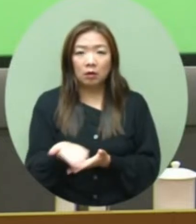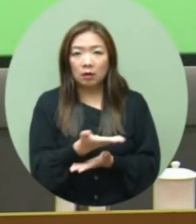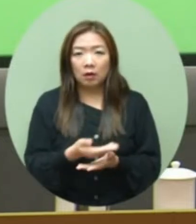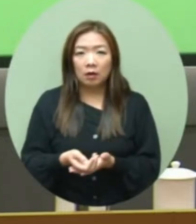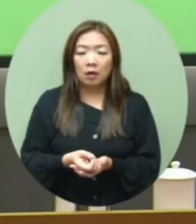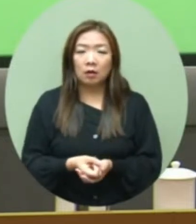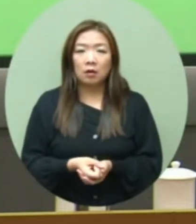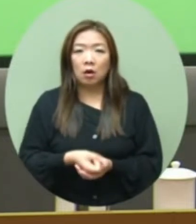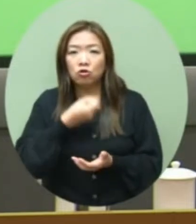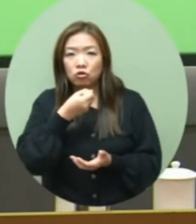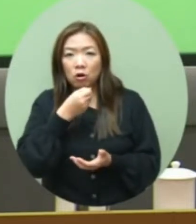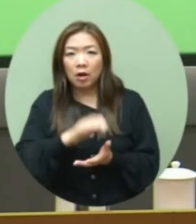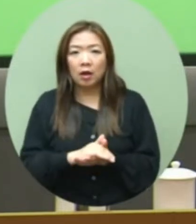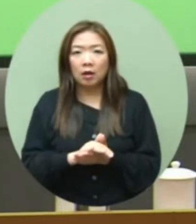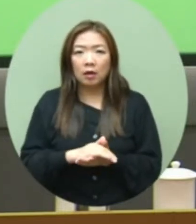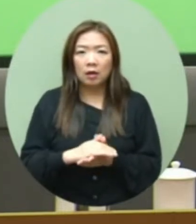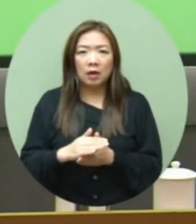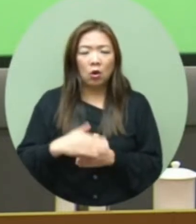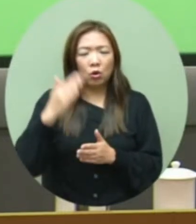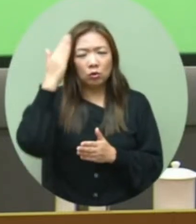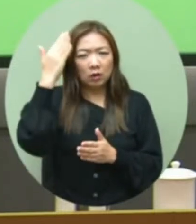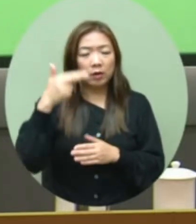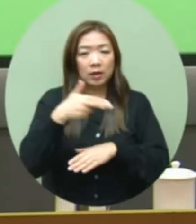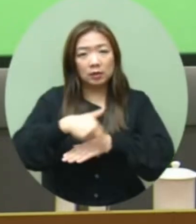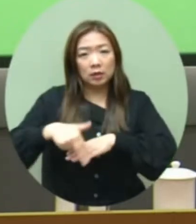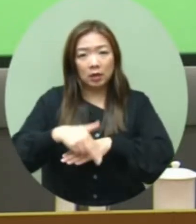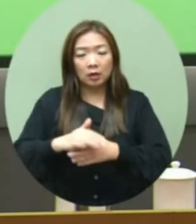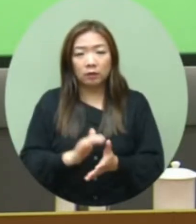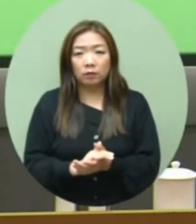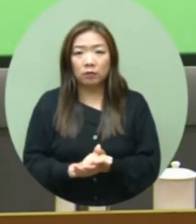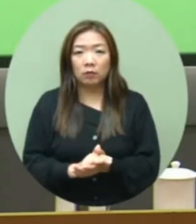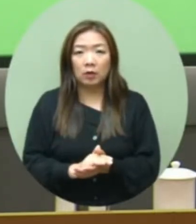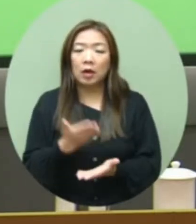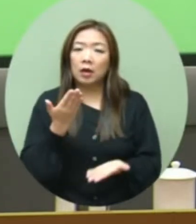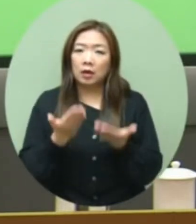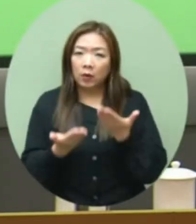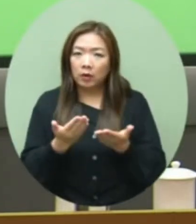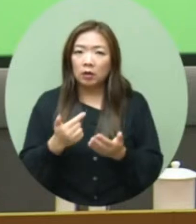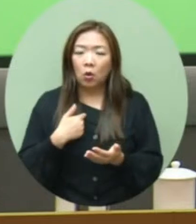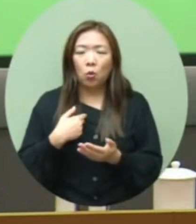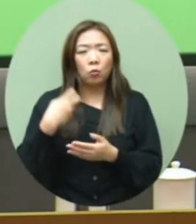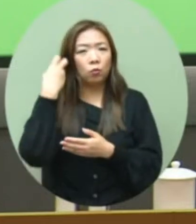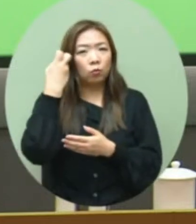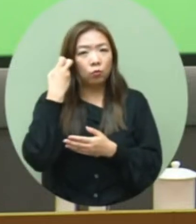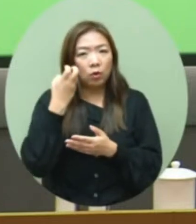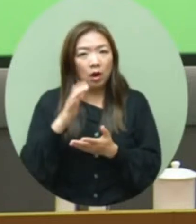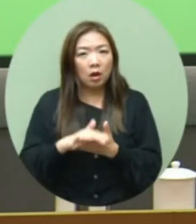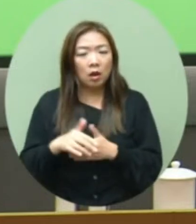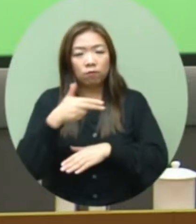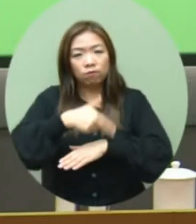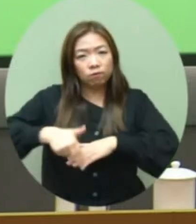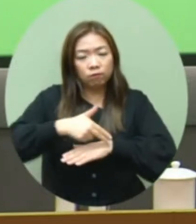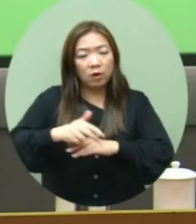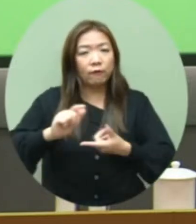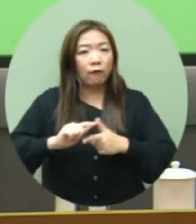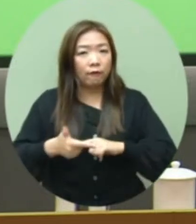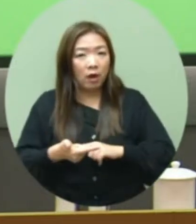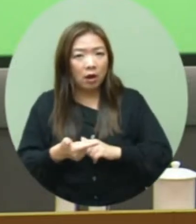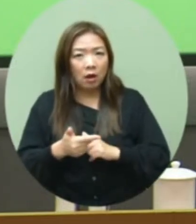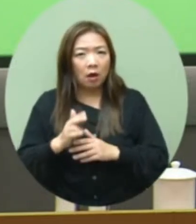I want to make use of this press conference to explain to you about the top level